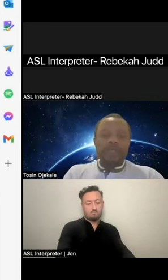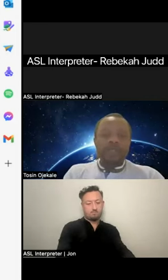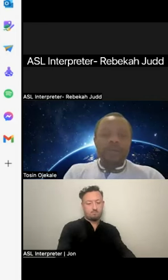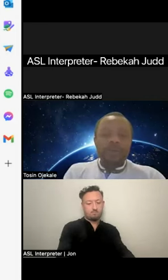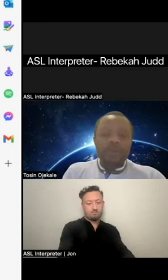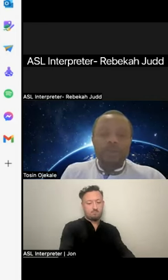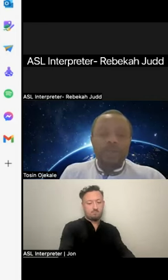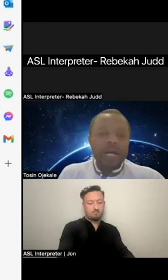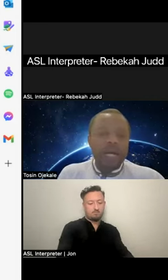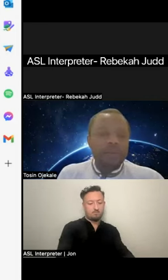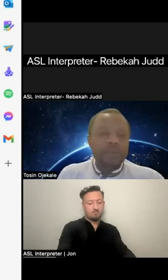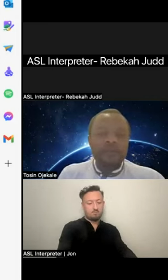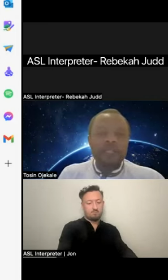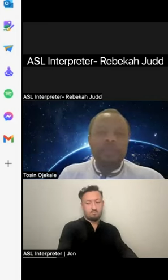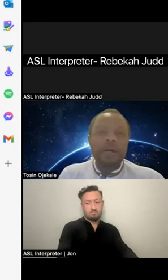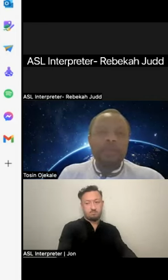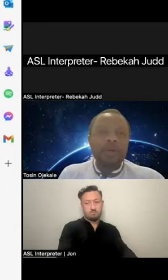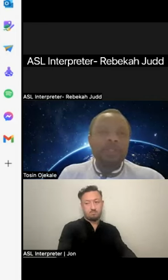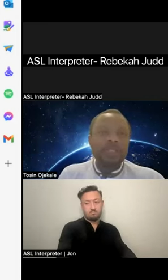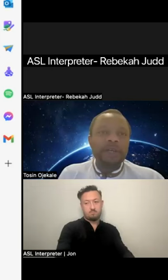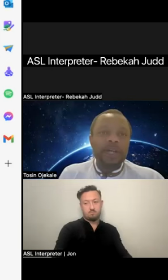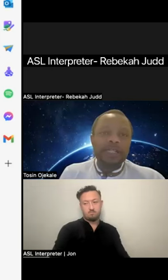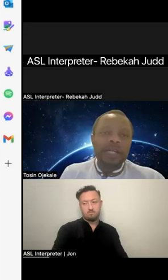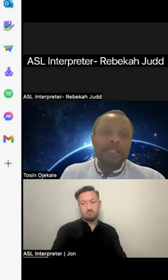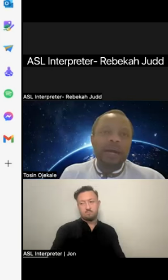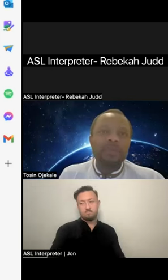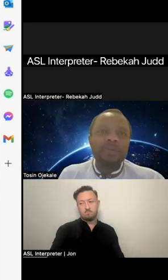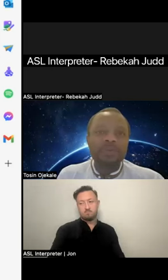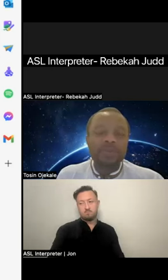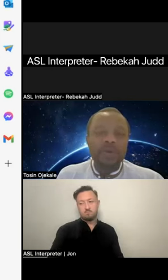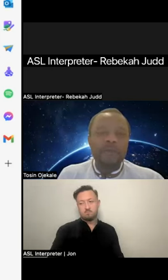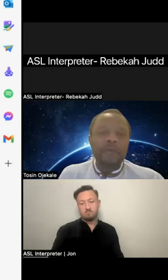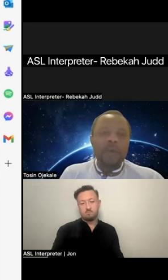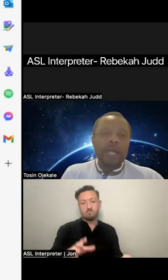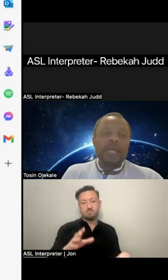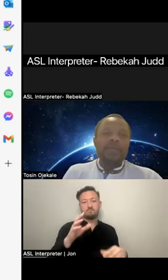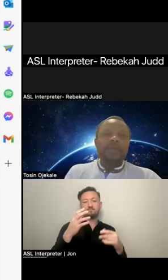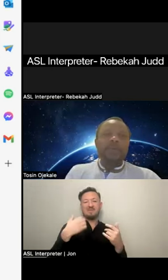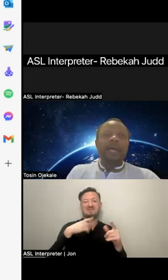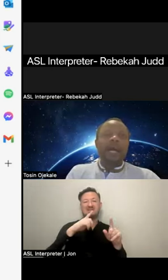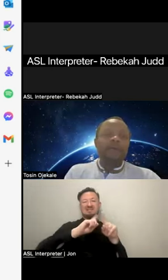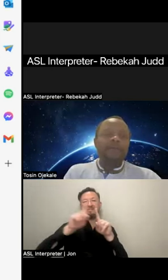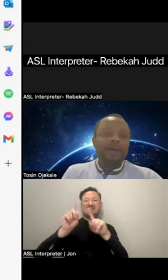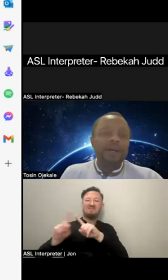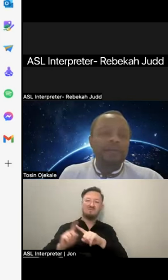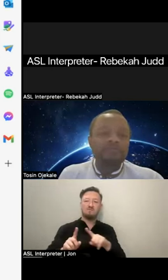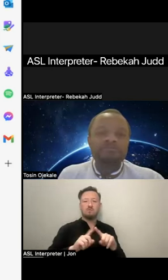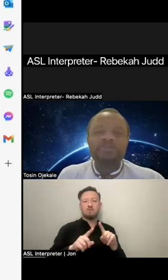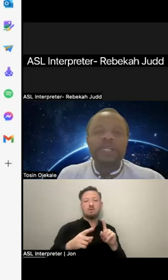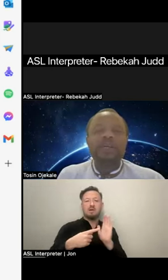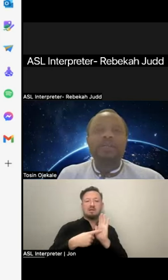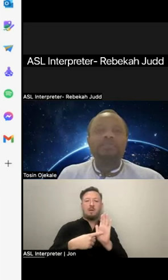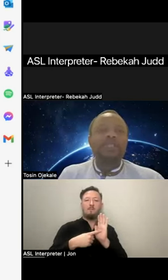All right, so we've talked about all the different examples of where you can